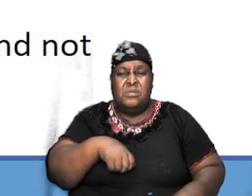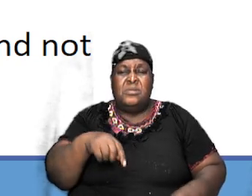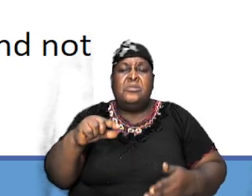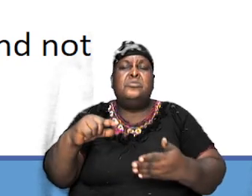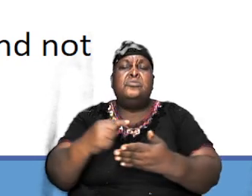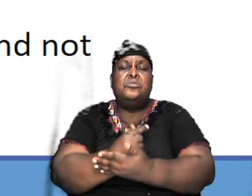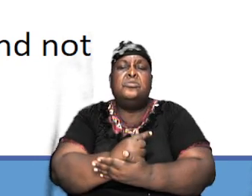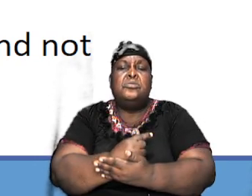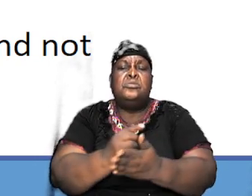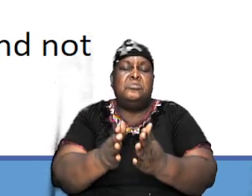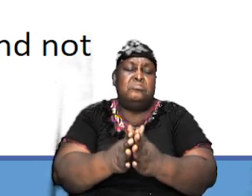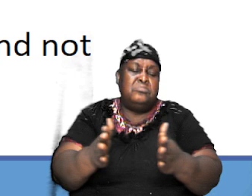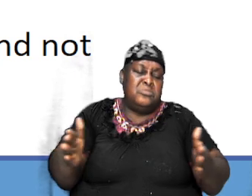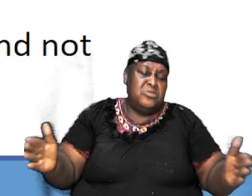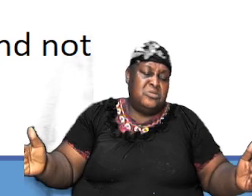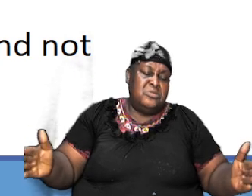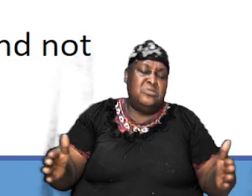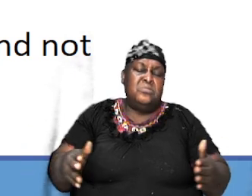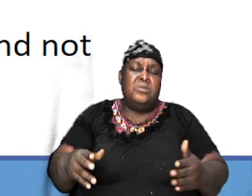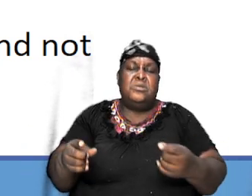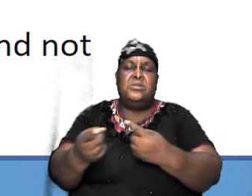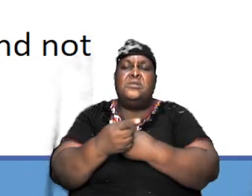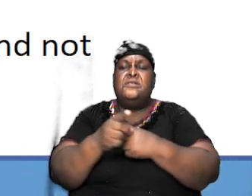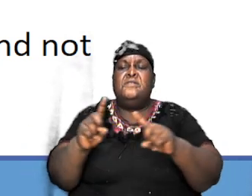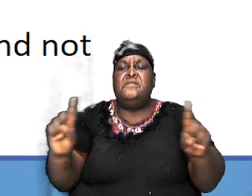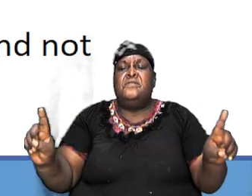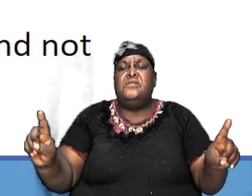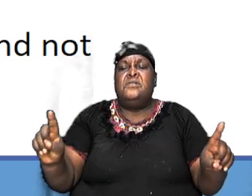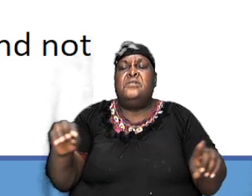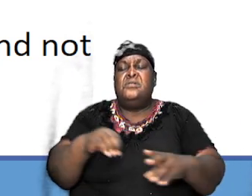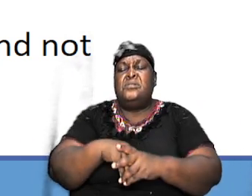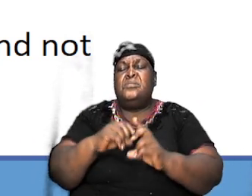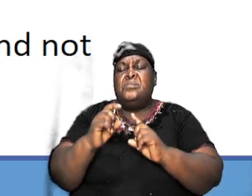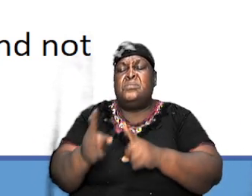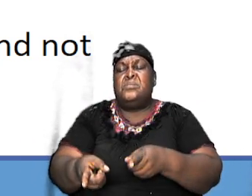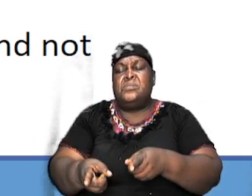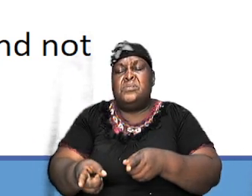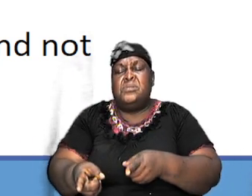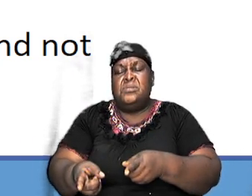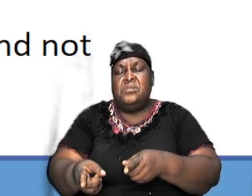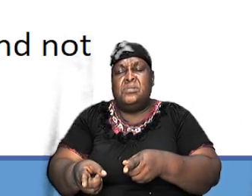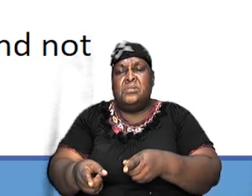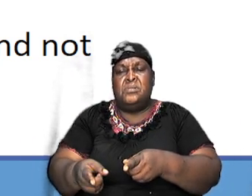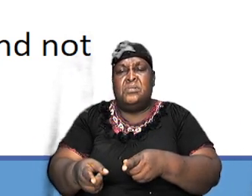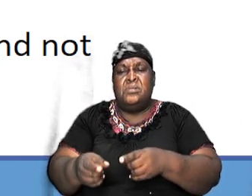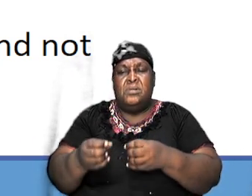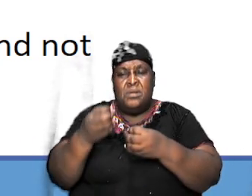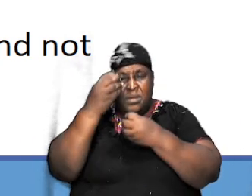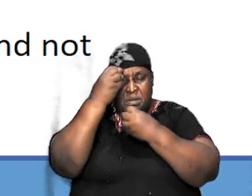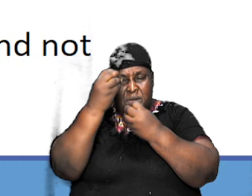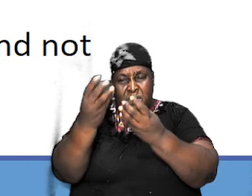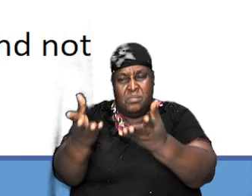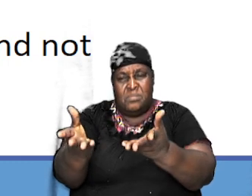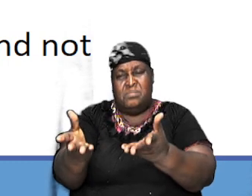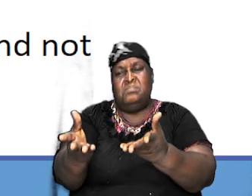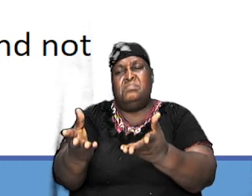and it is generally different in its ordering and the information that is